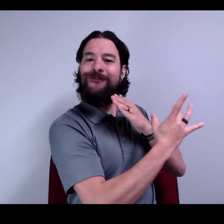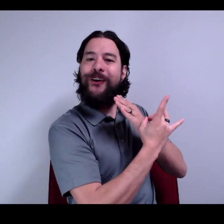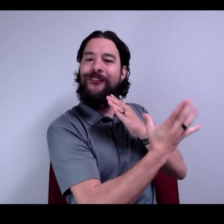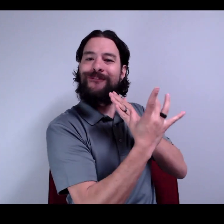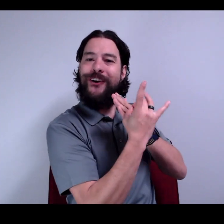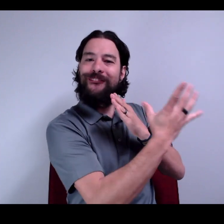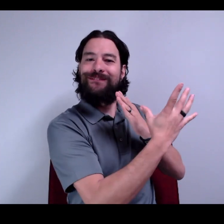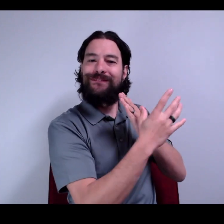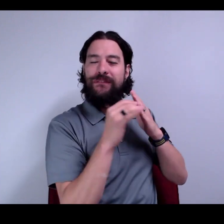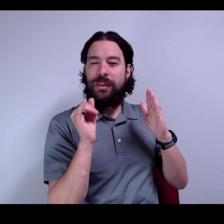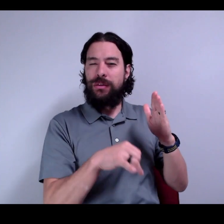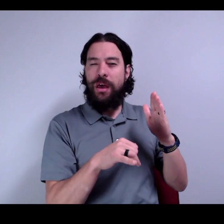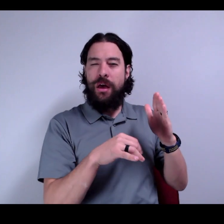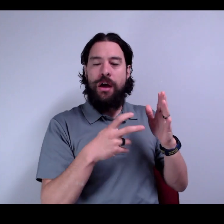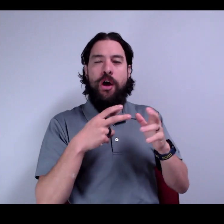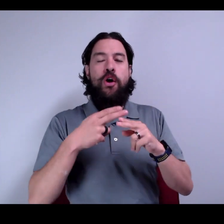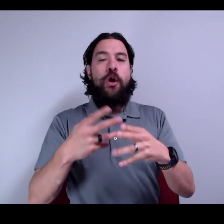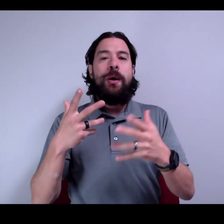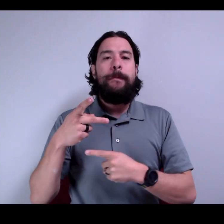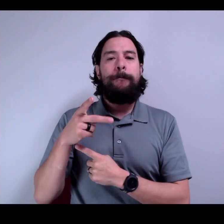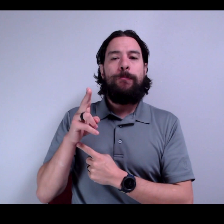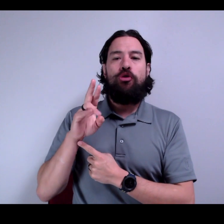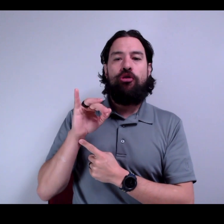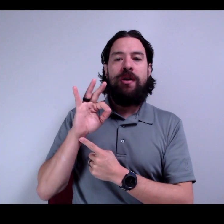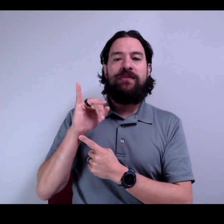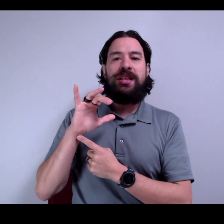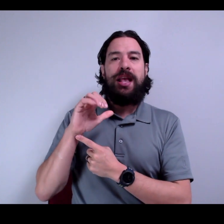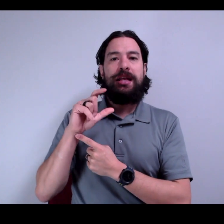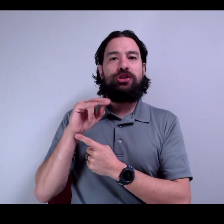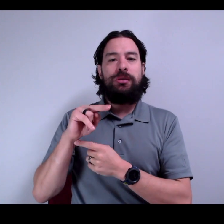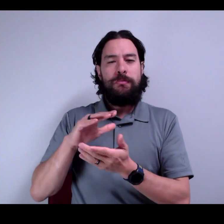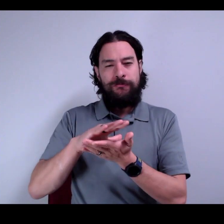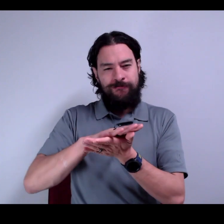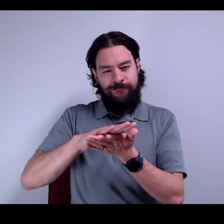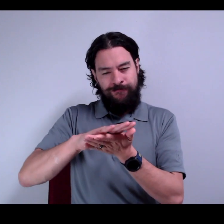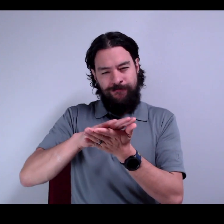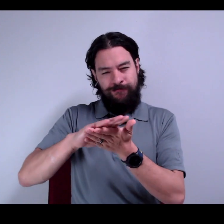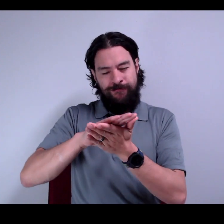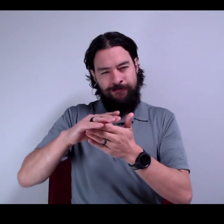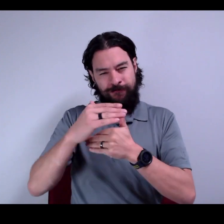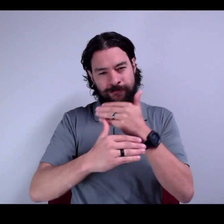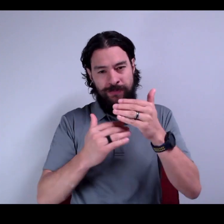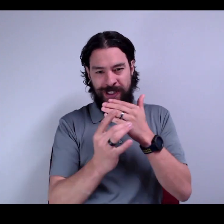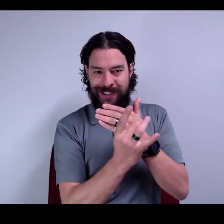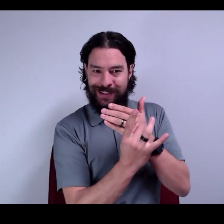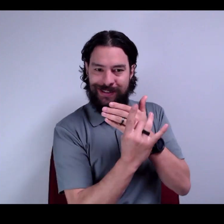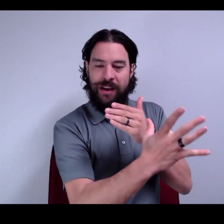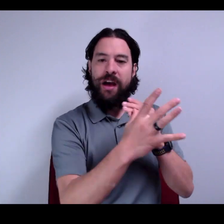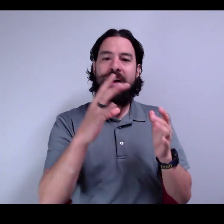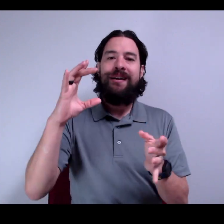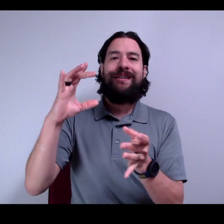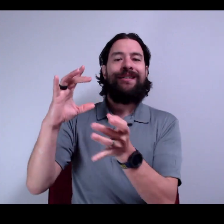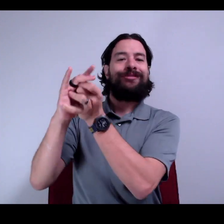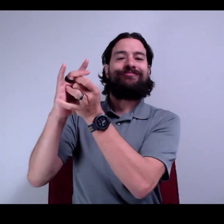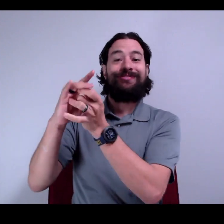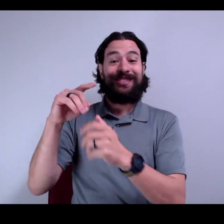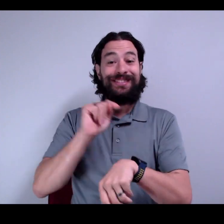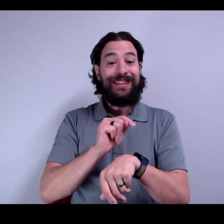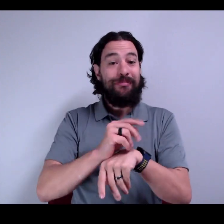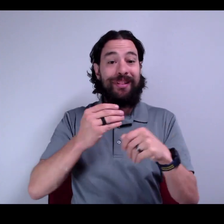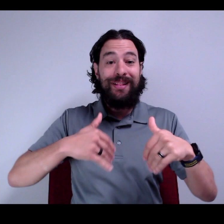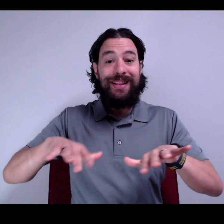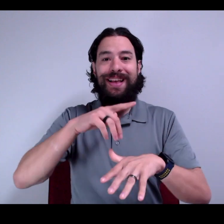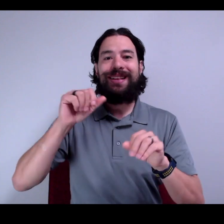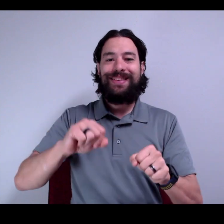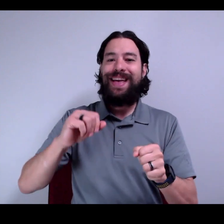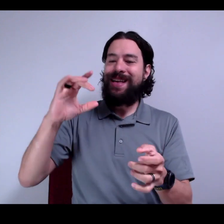in their community. In the Bible, this process is called purification. And so the temple and the land now become a clean space where